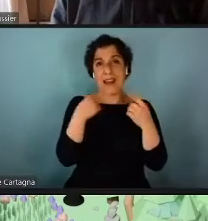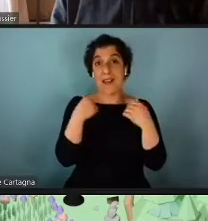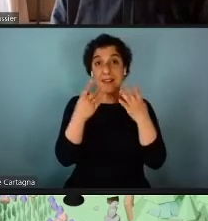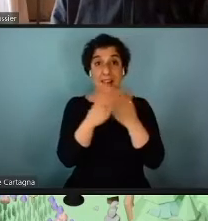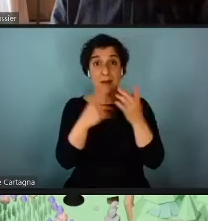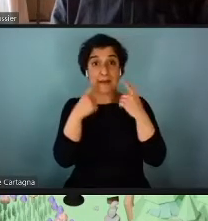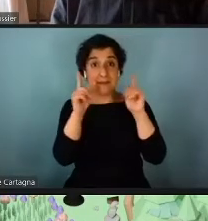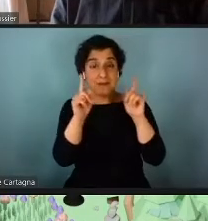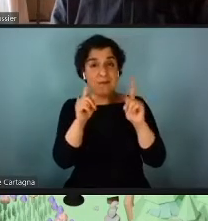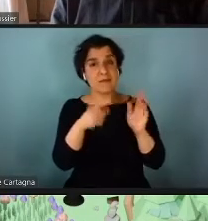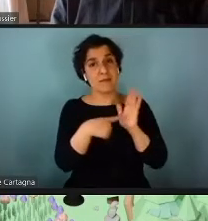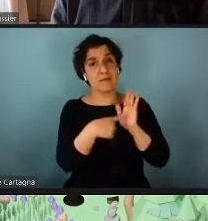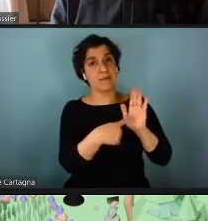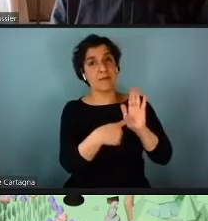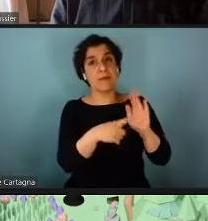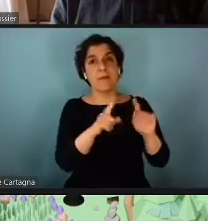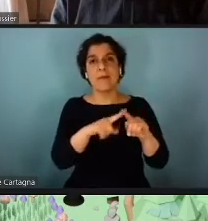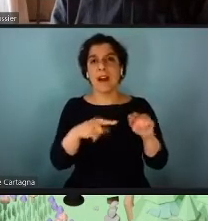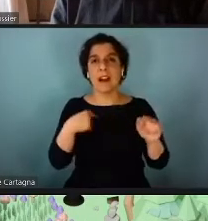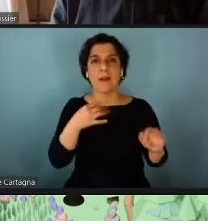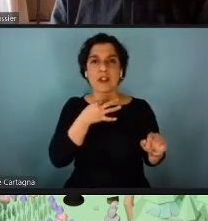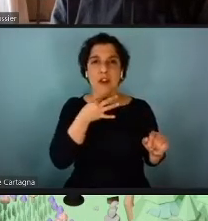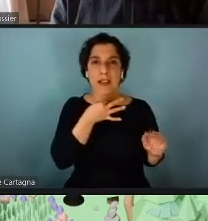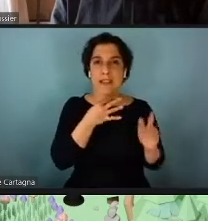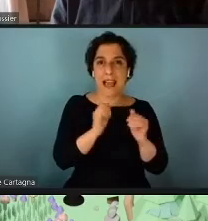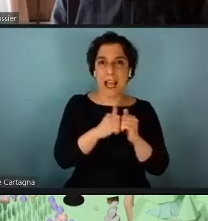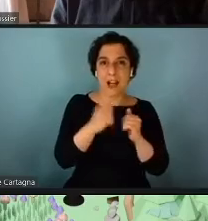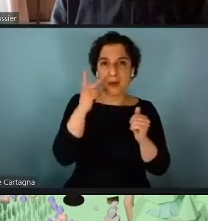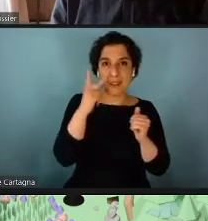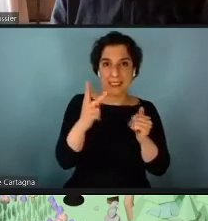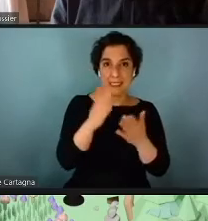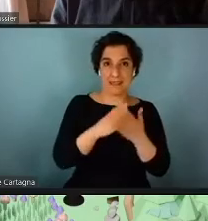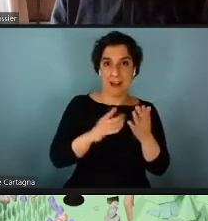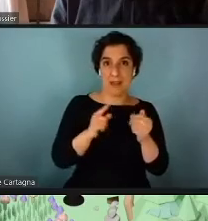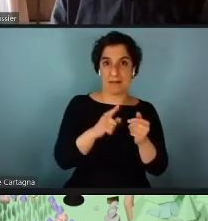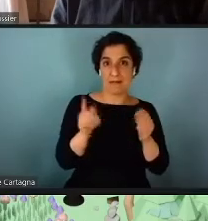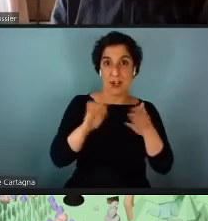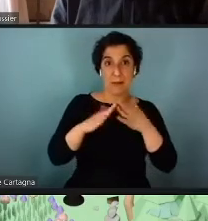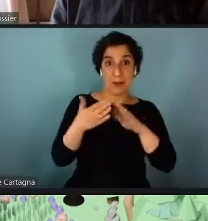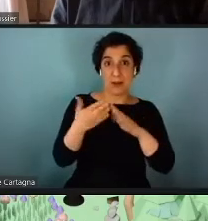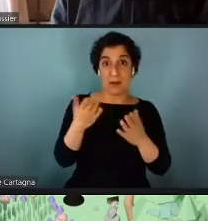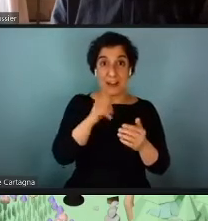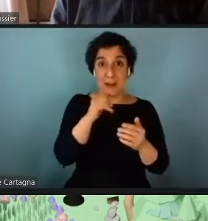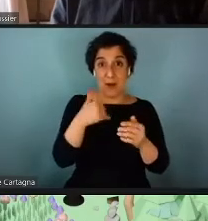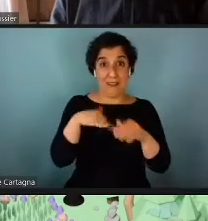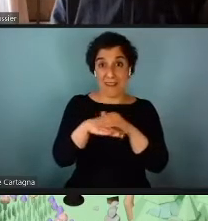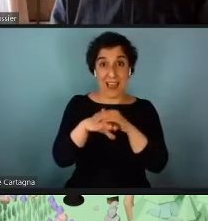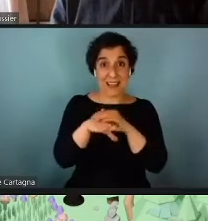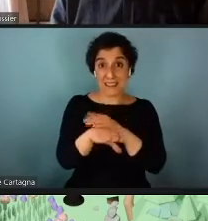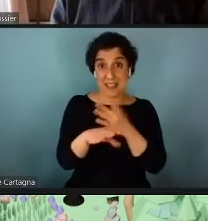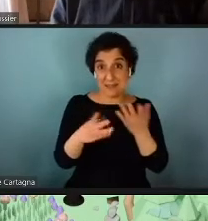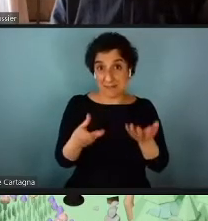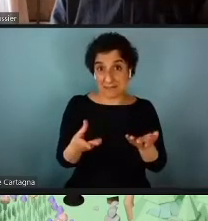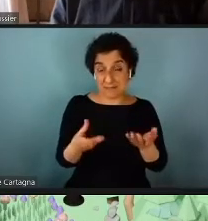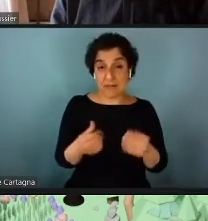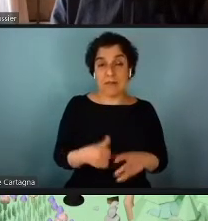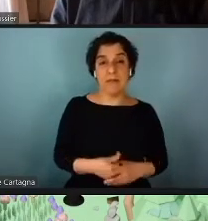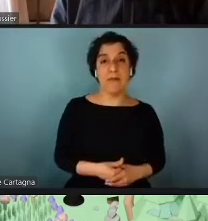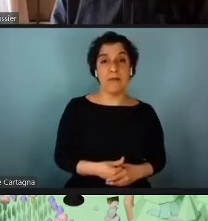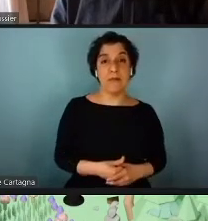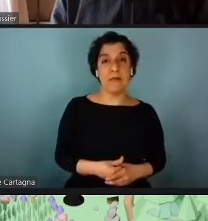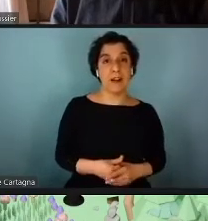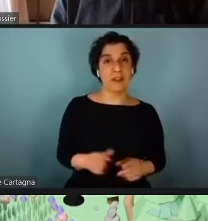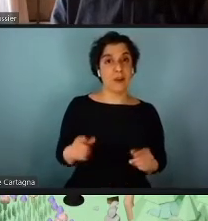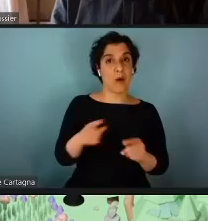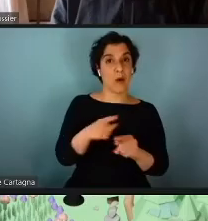how do you see some communities that might not have access to this, so that they are not hurt